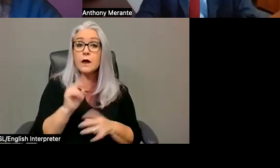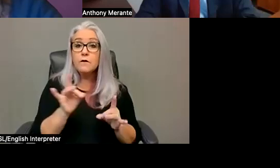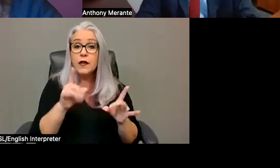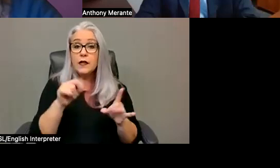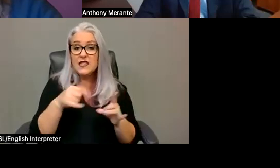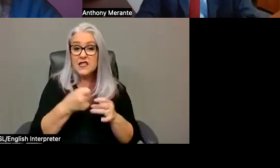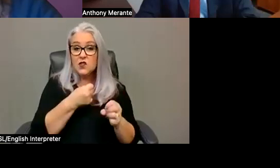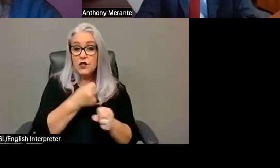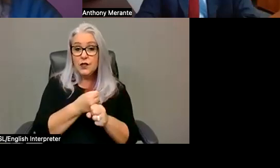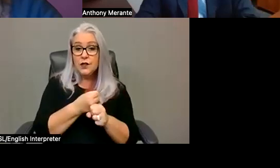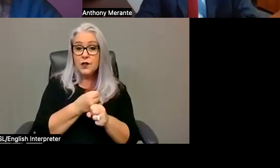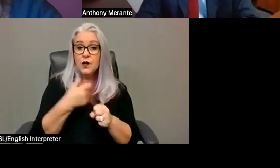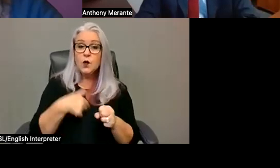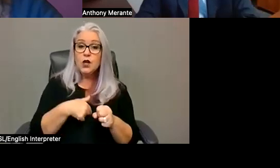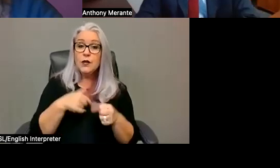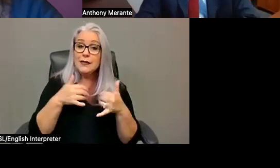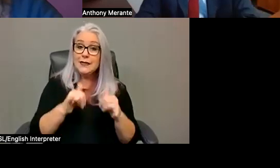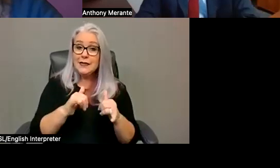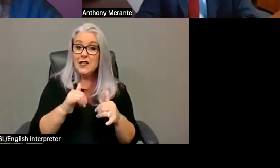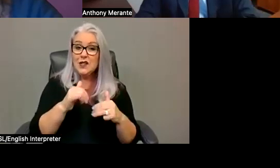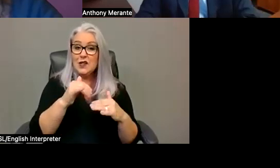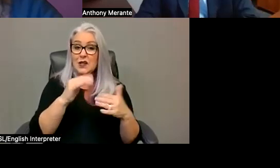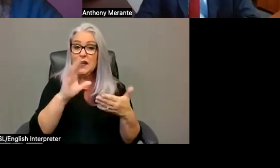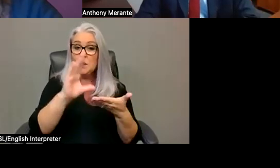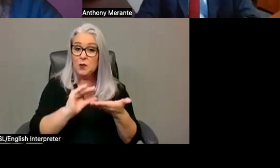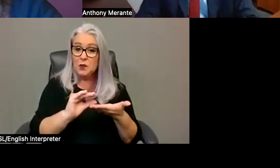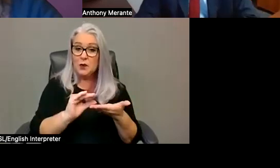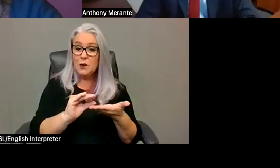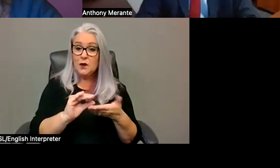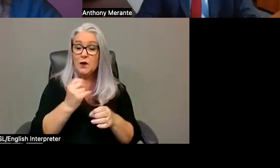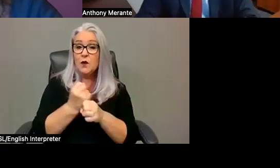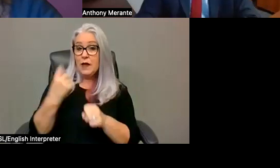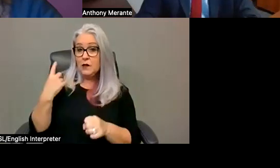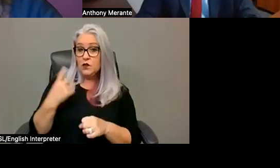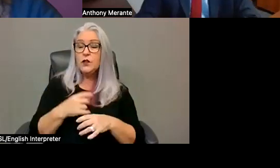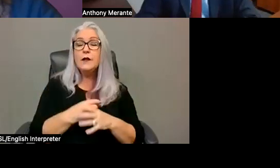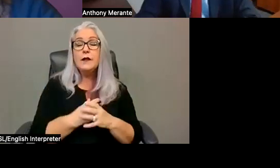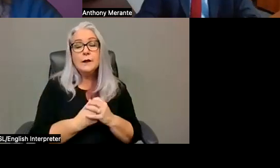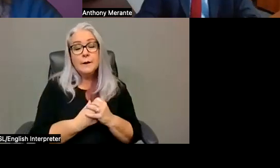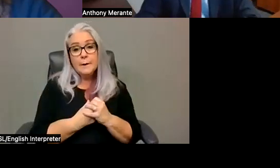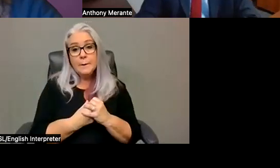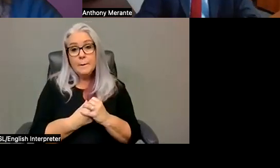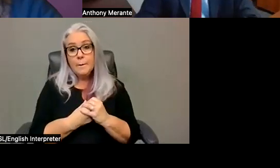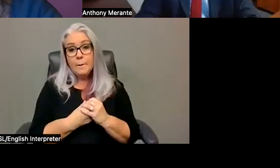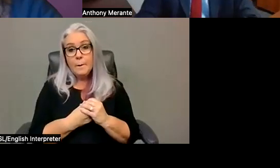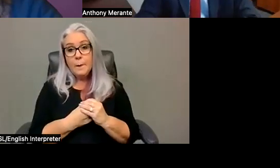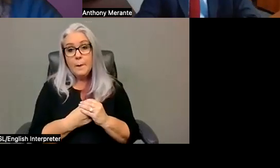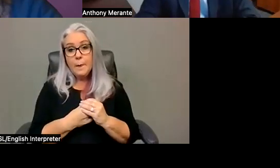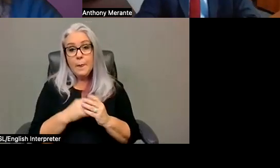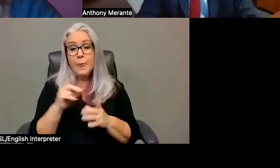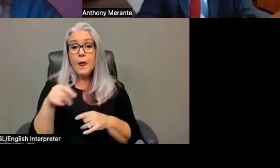last year, we're still down than where we were last year. But one bit of, one shooting is